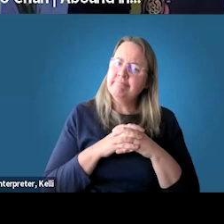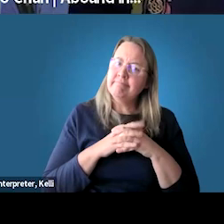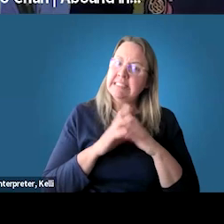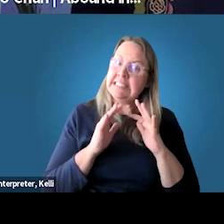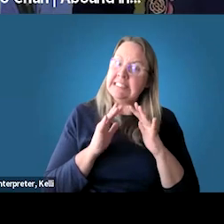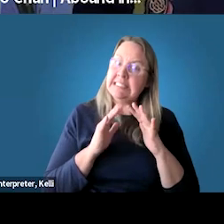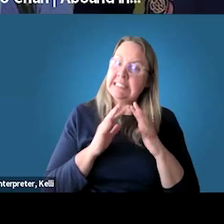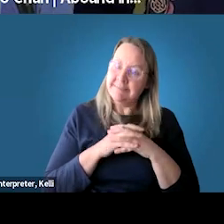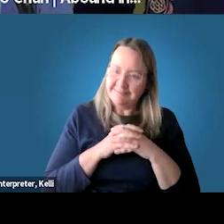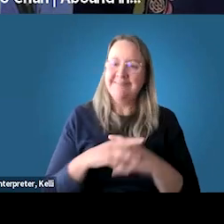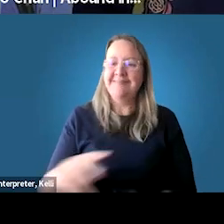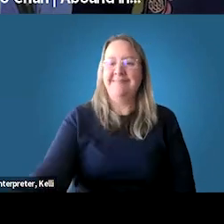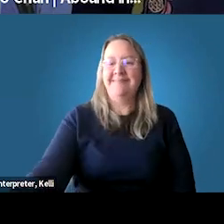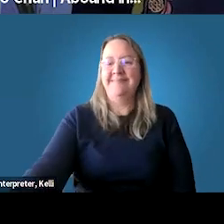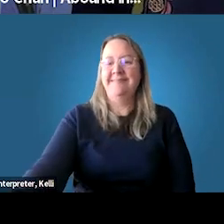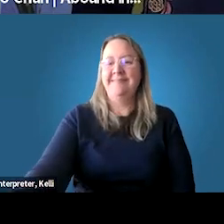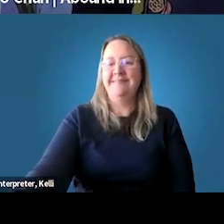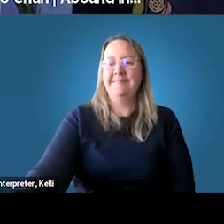clock.